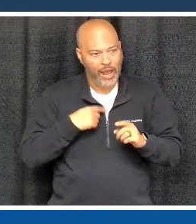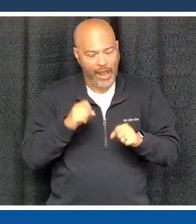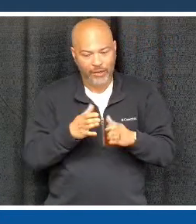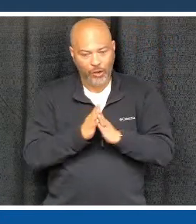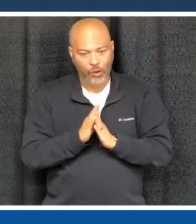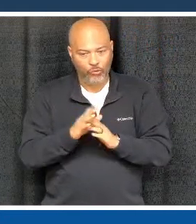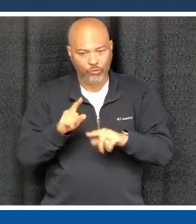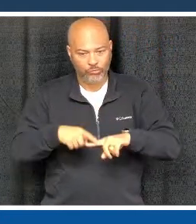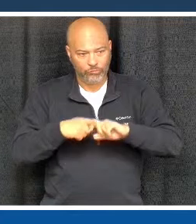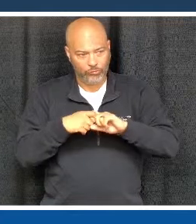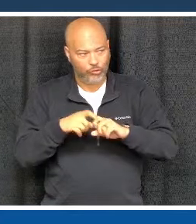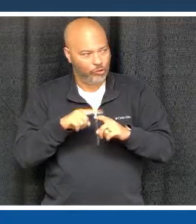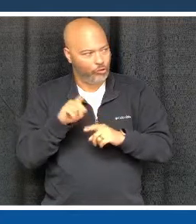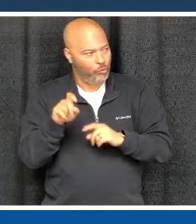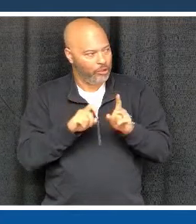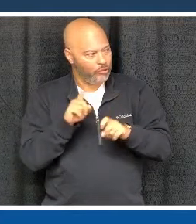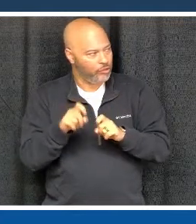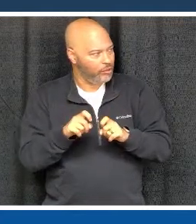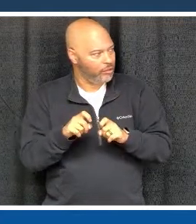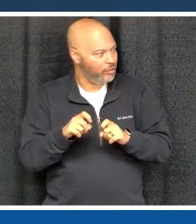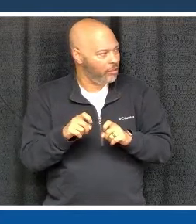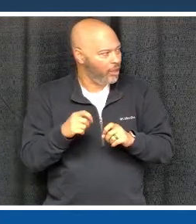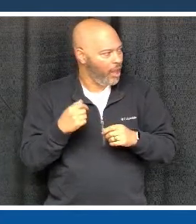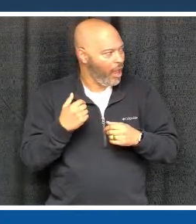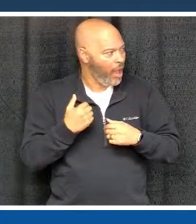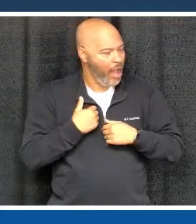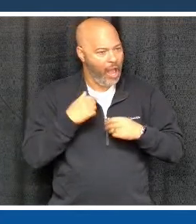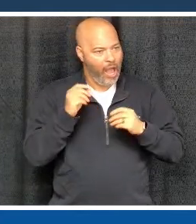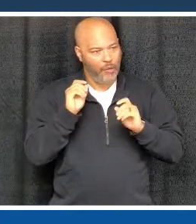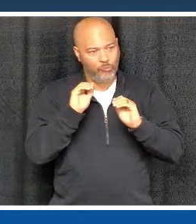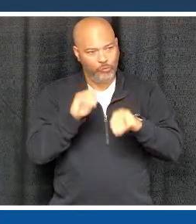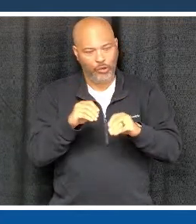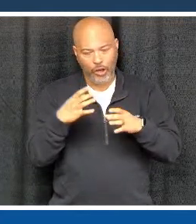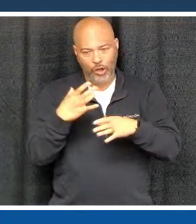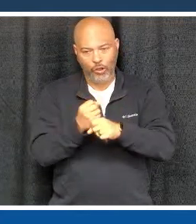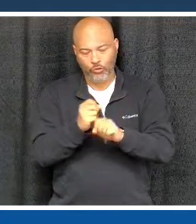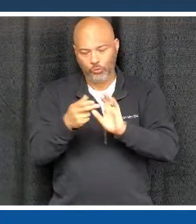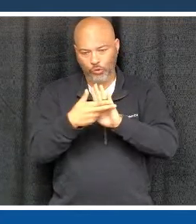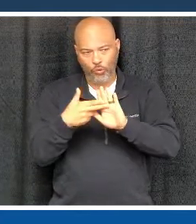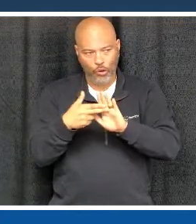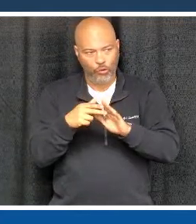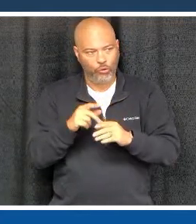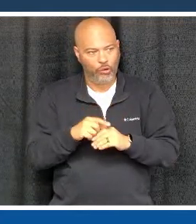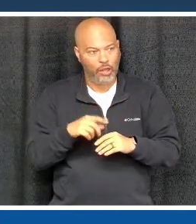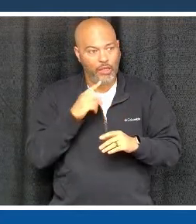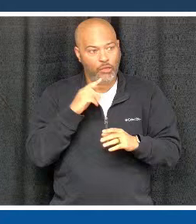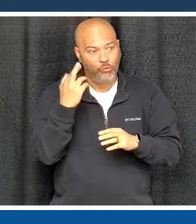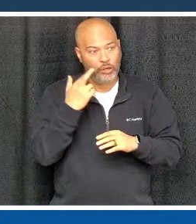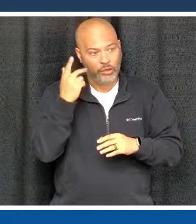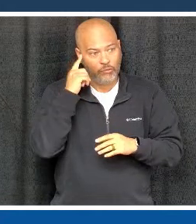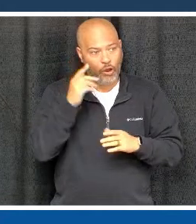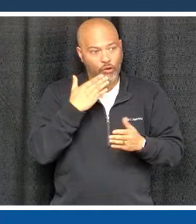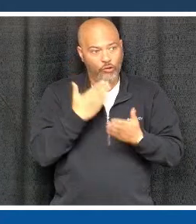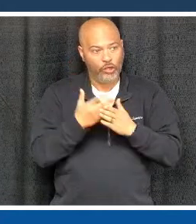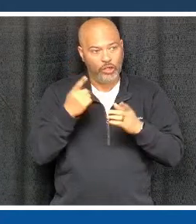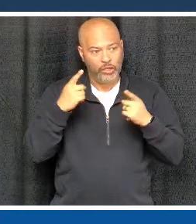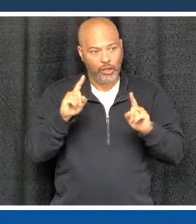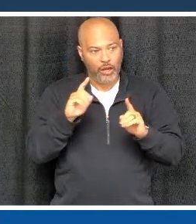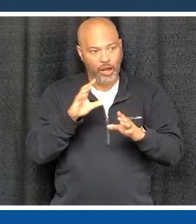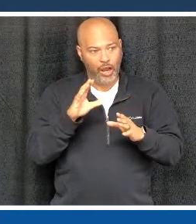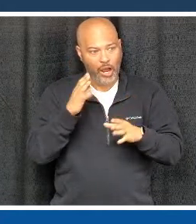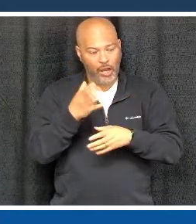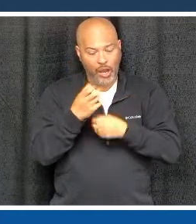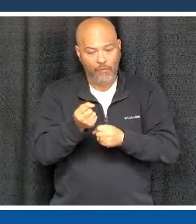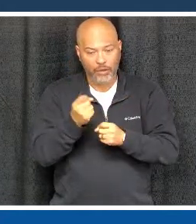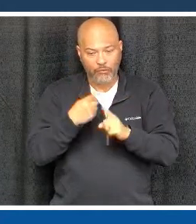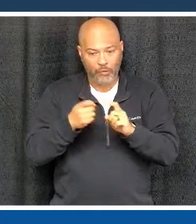hold your questions and forward them to Ms. Canfield, I'm going to close with a quote. The basis for effective government is public confidence, and that